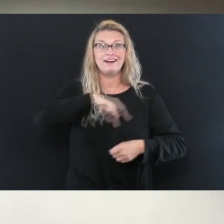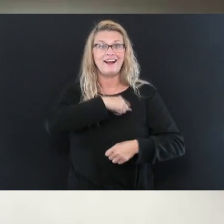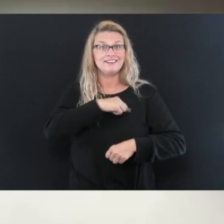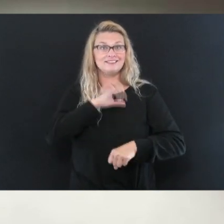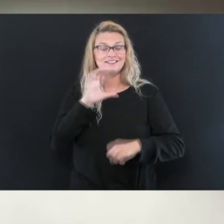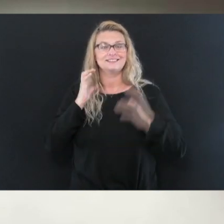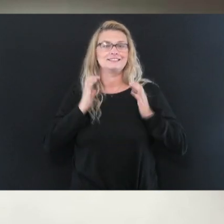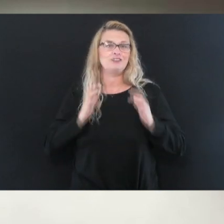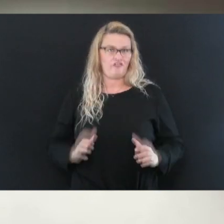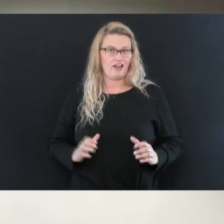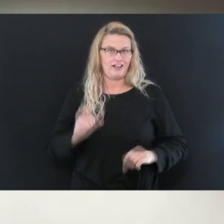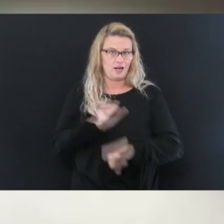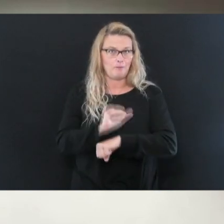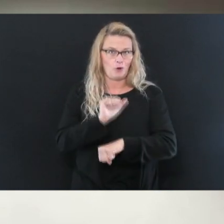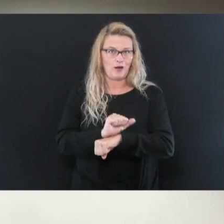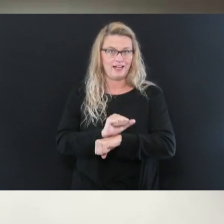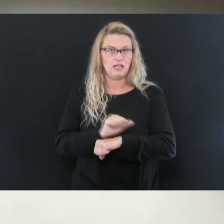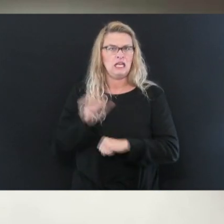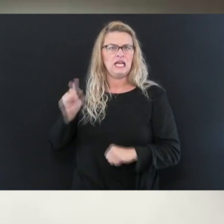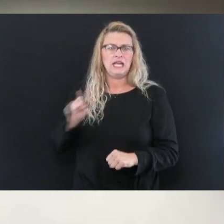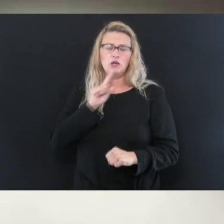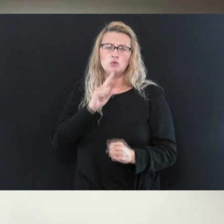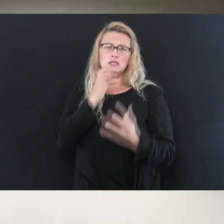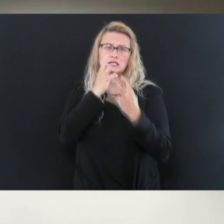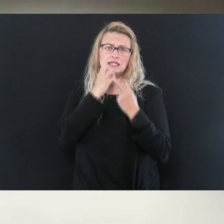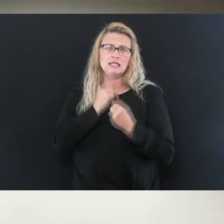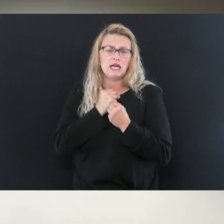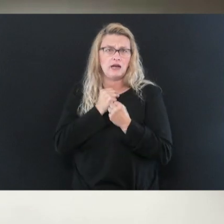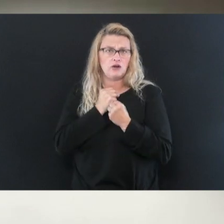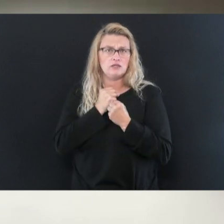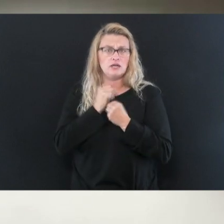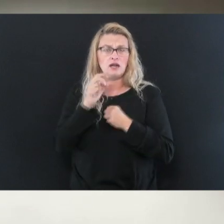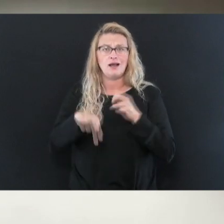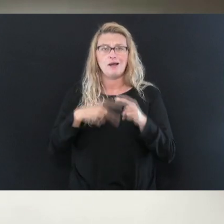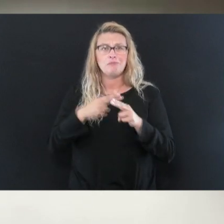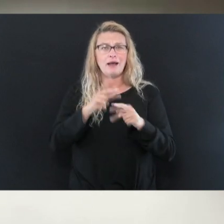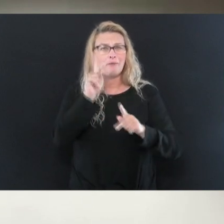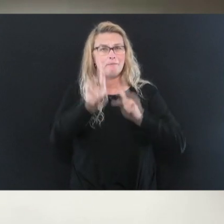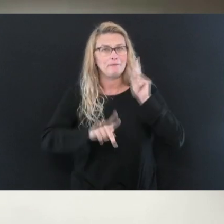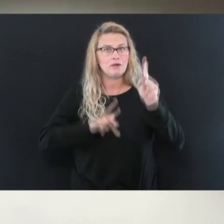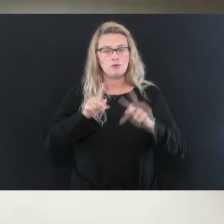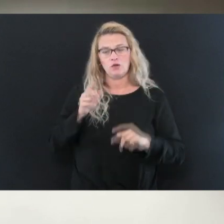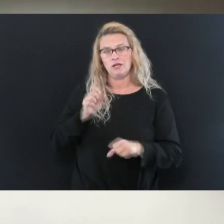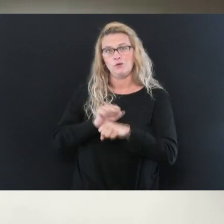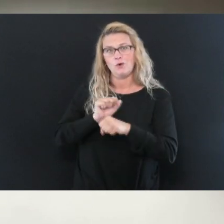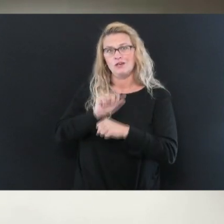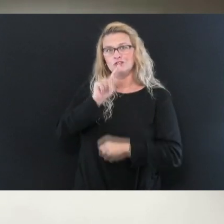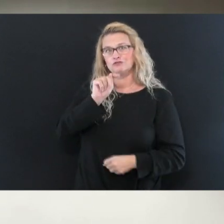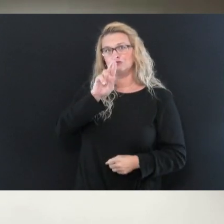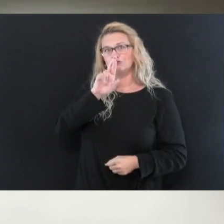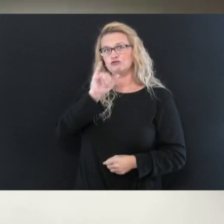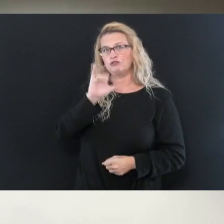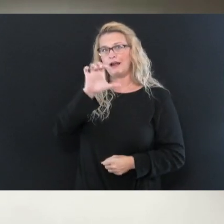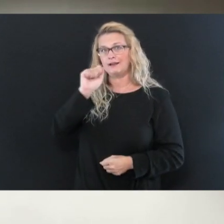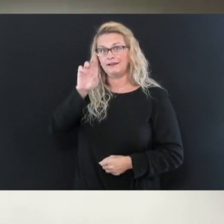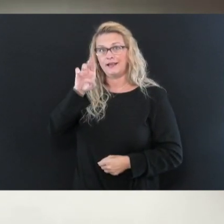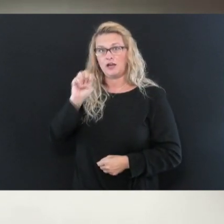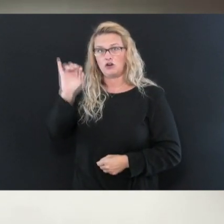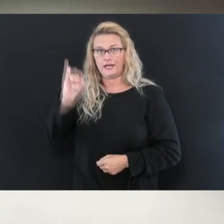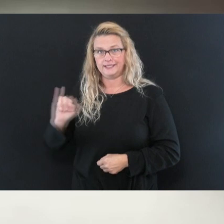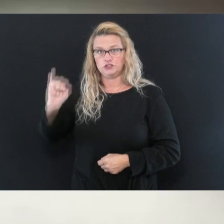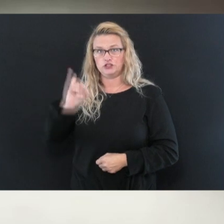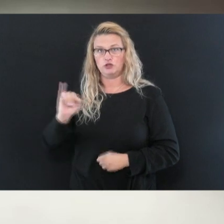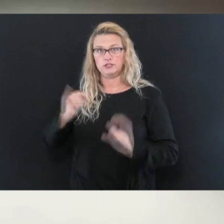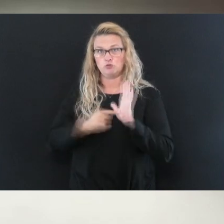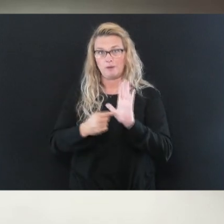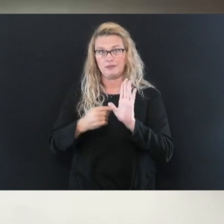employee. He cared deeply about people. He was our TRICARE insurance representative, and on